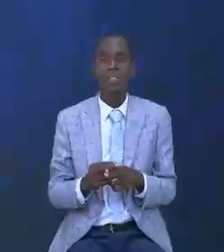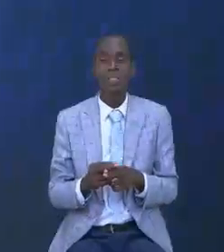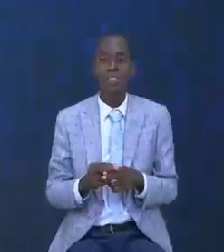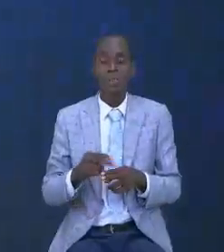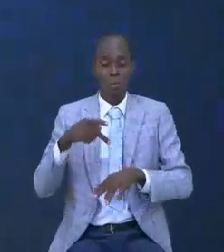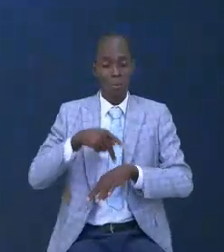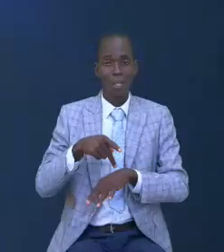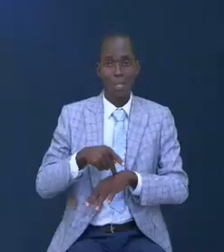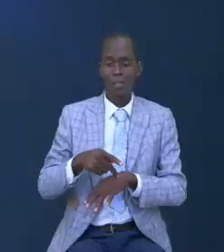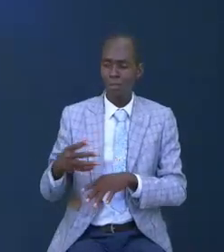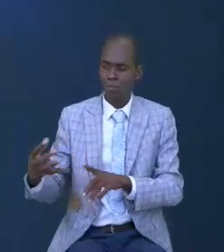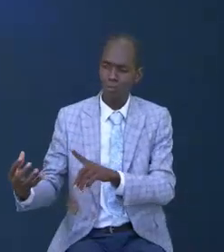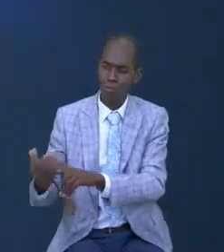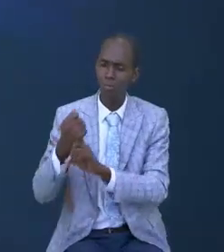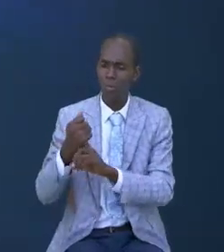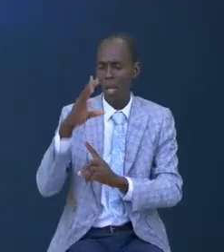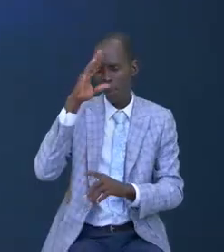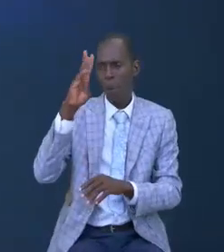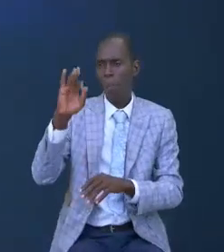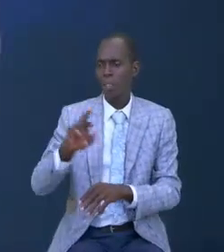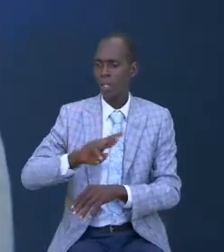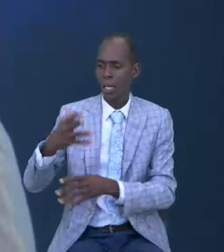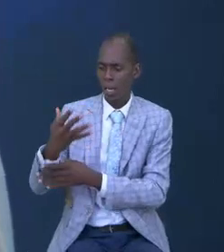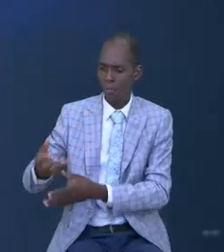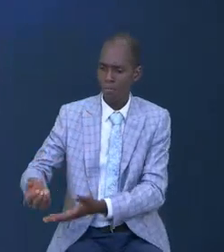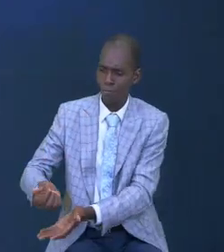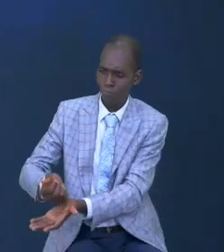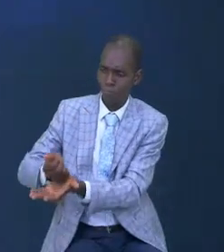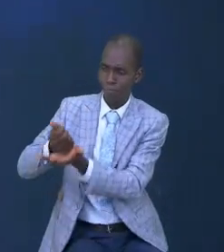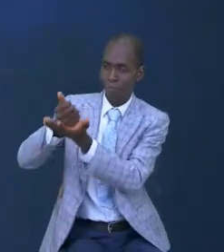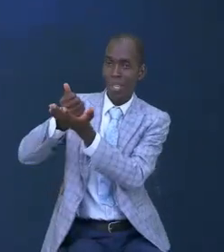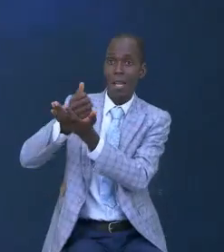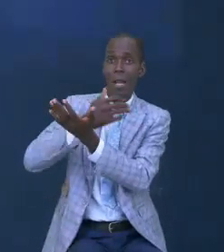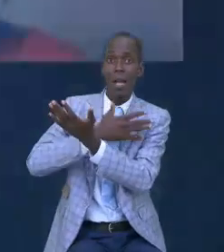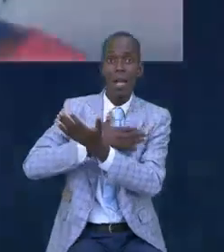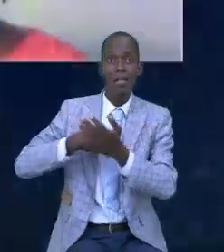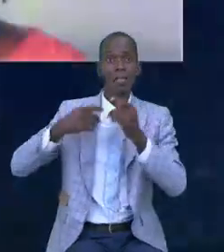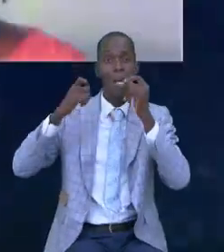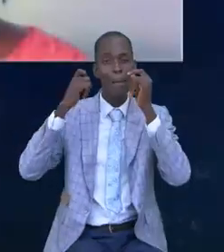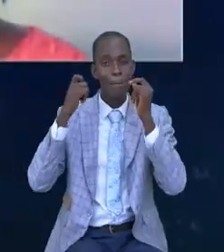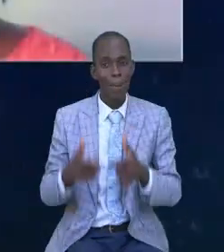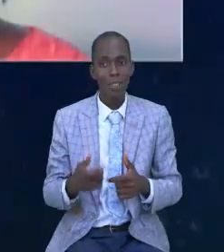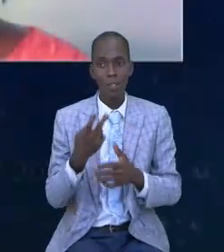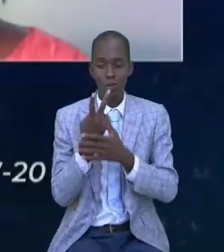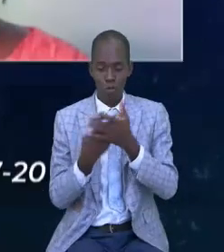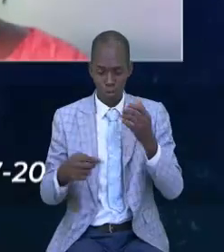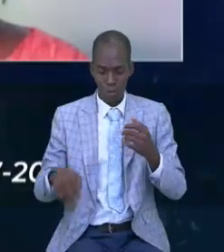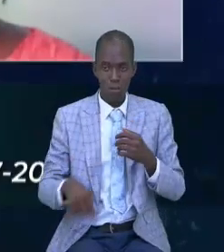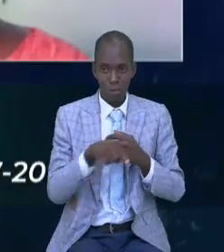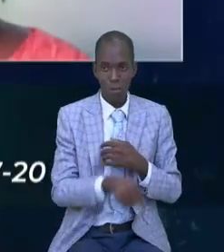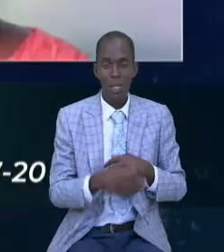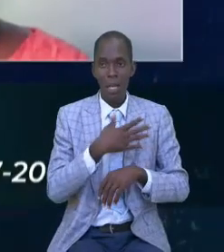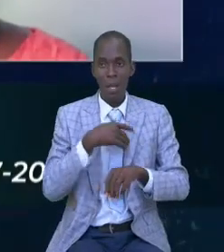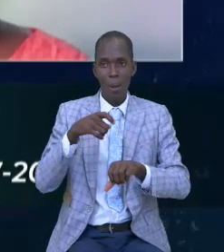him by the right hand, lifted him up, and immediately his feet and ankle